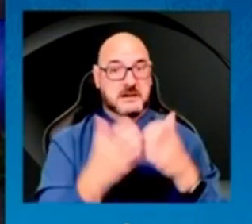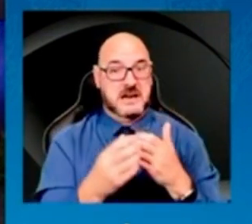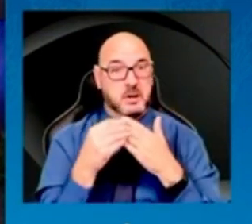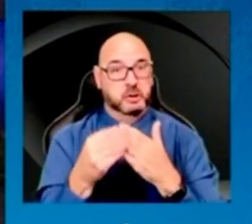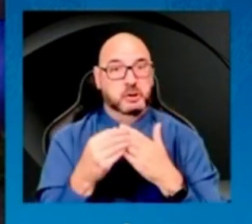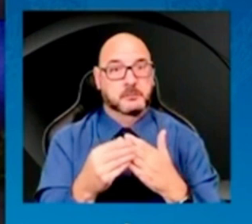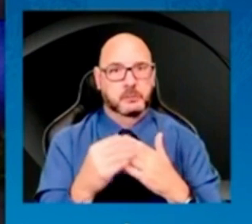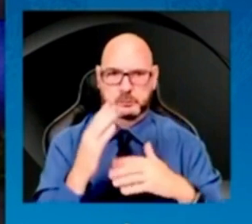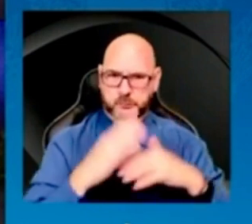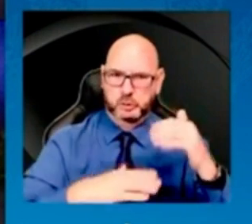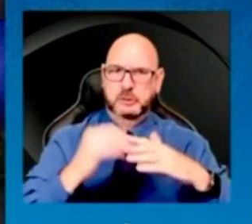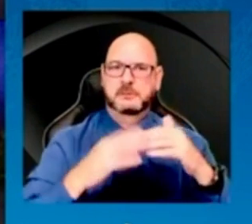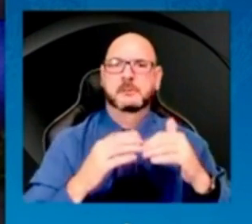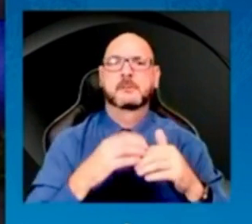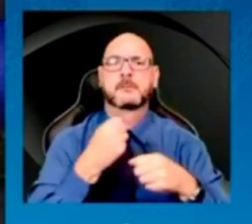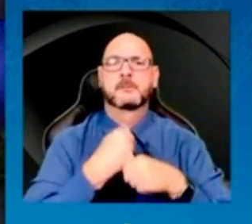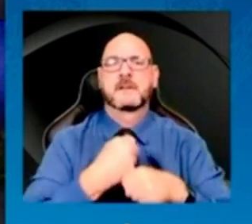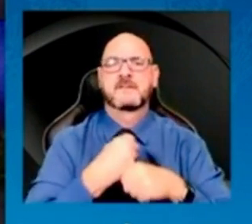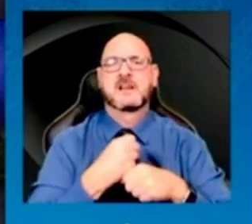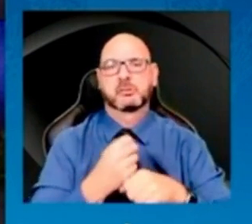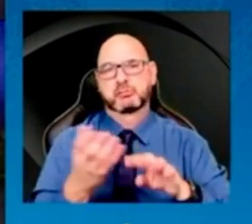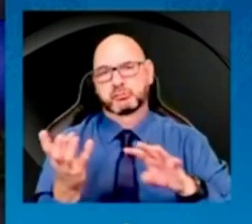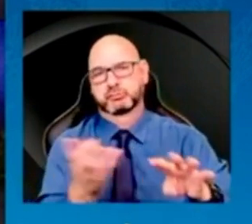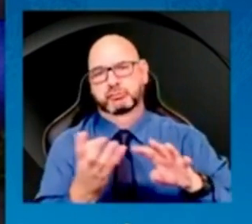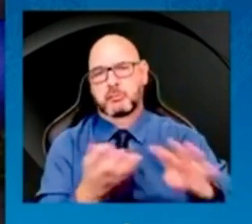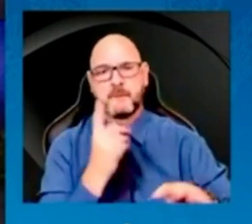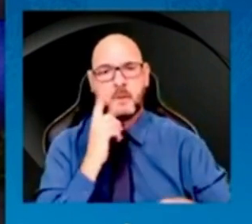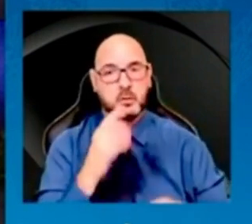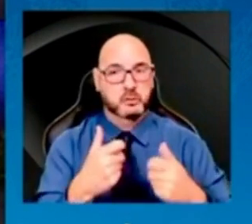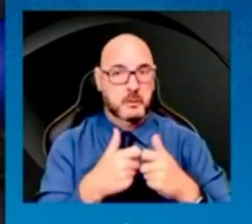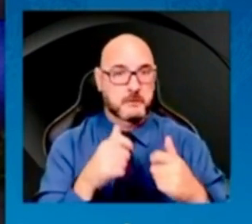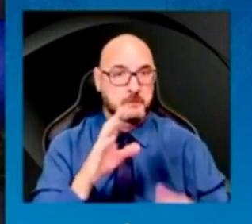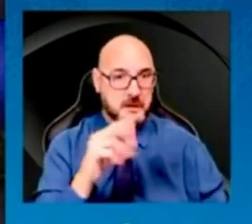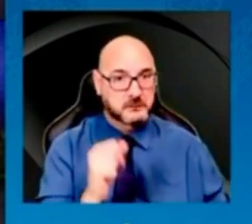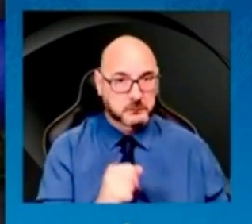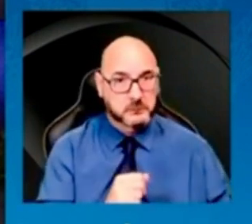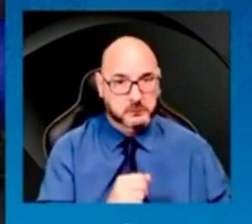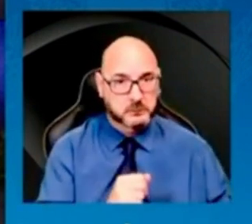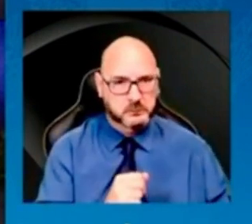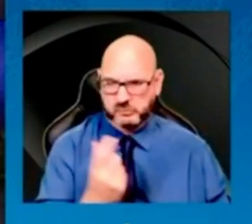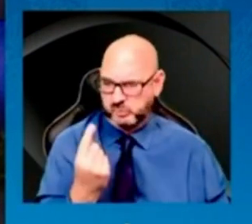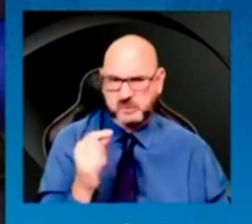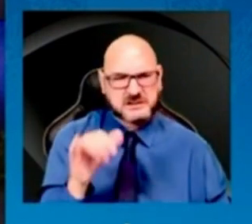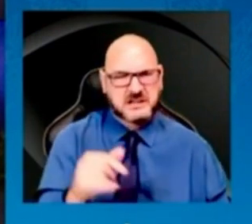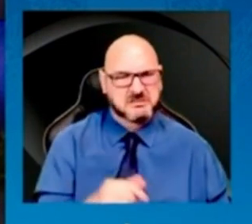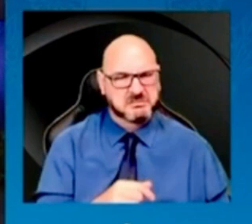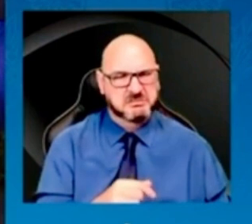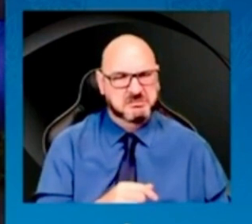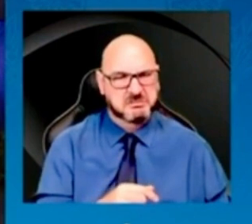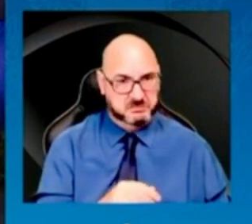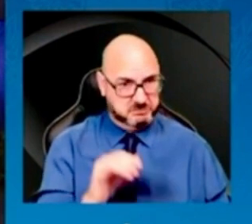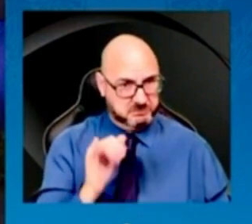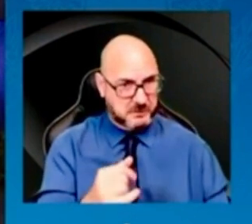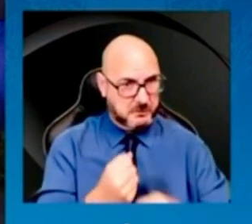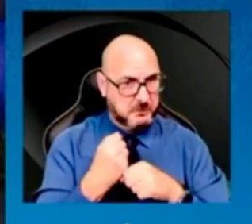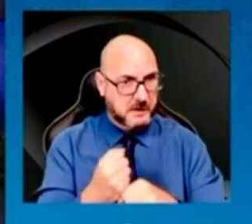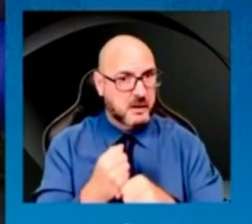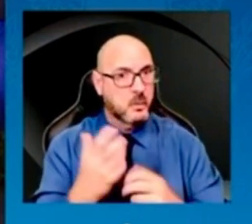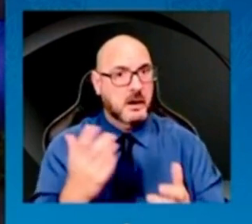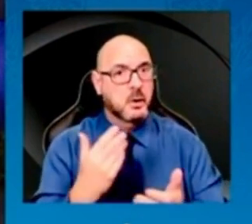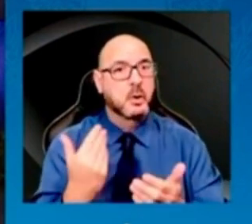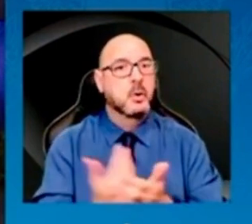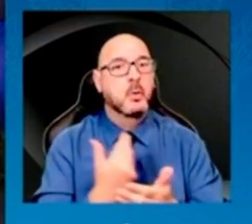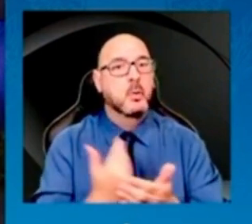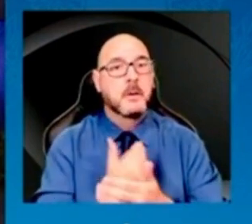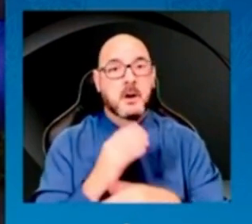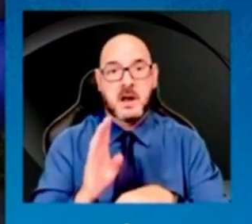buses. And so what is that? That's about the creation of a whole new industry. It's about a workforce. Again,